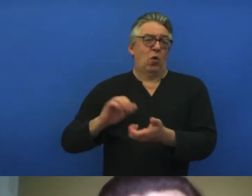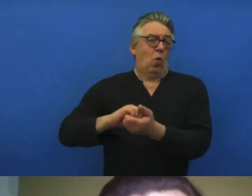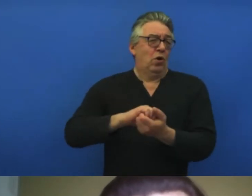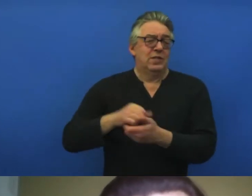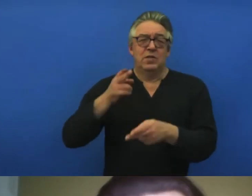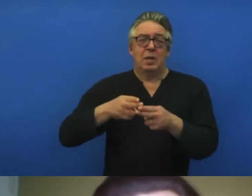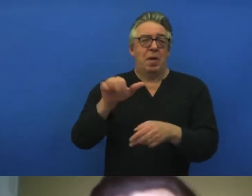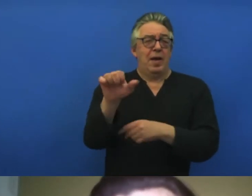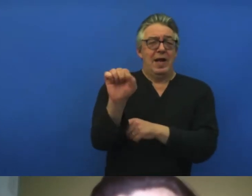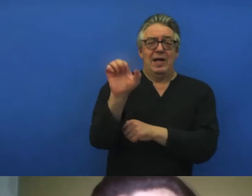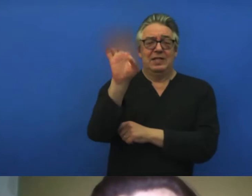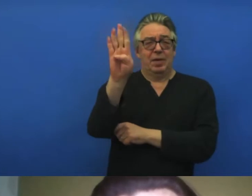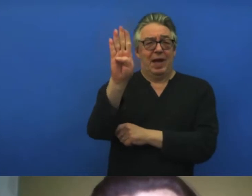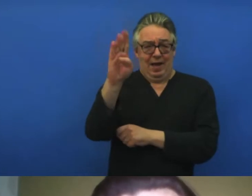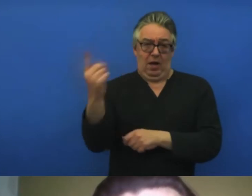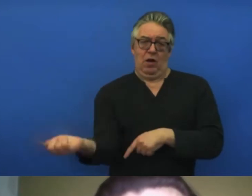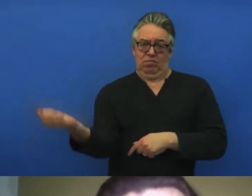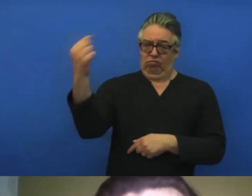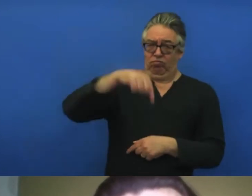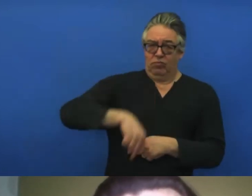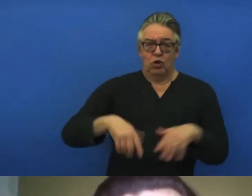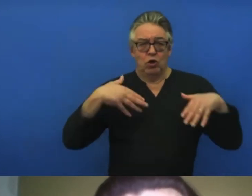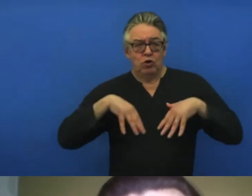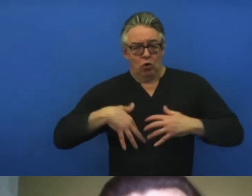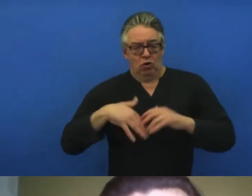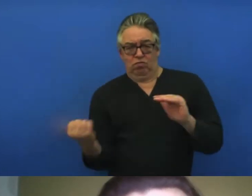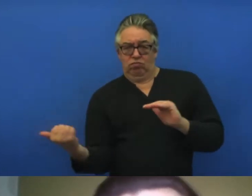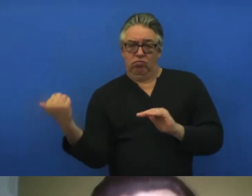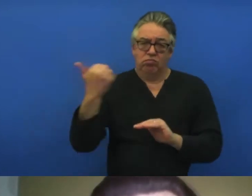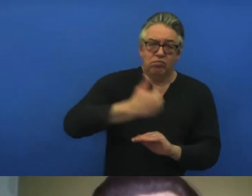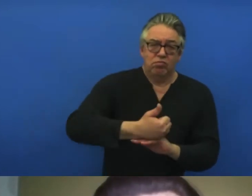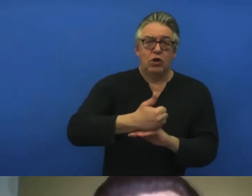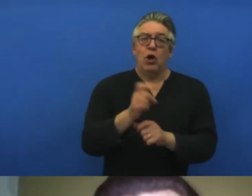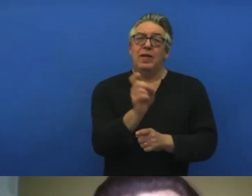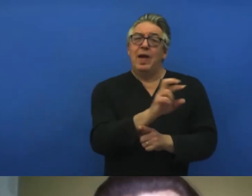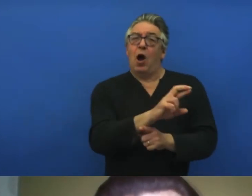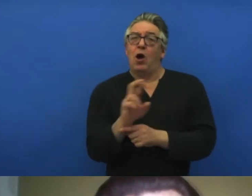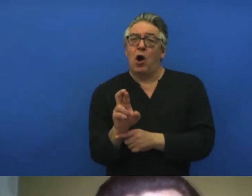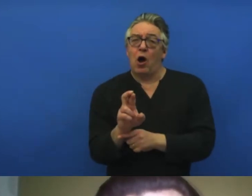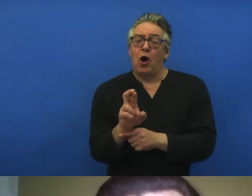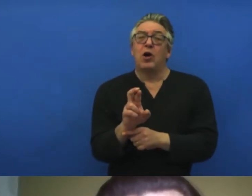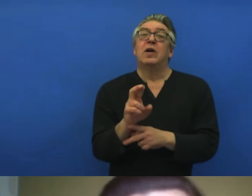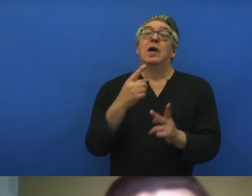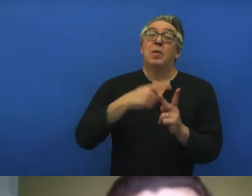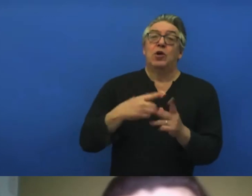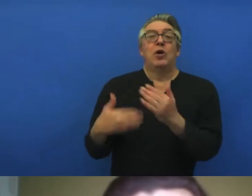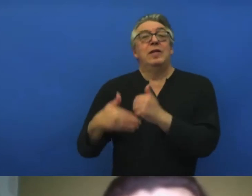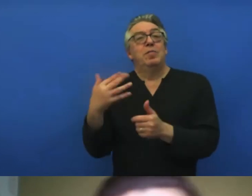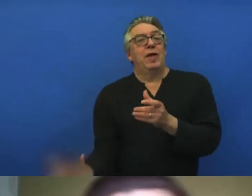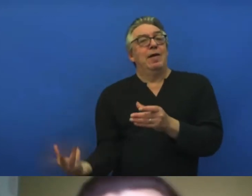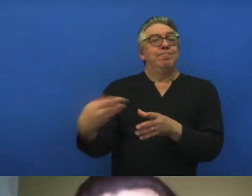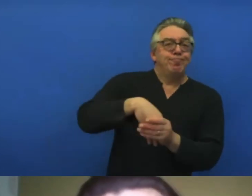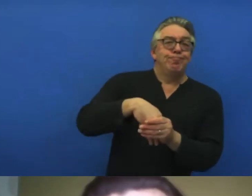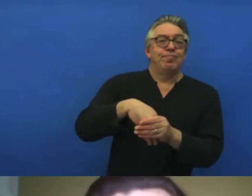had a project on disaster risk reduction and disability inclusion in that. And that year we were invited to go to